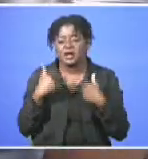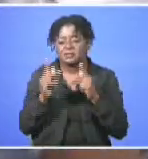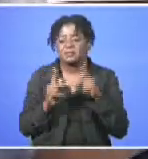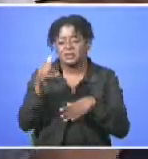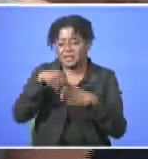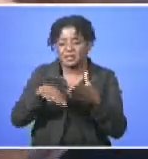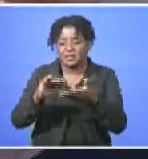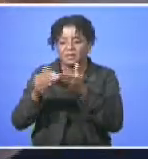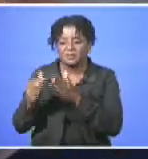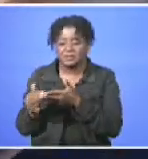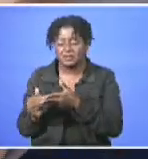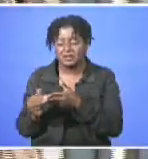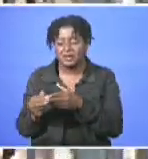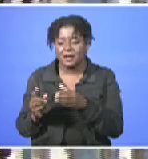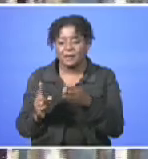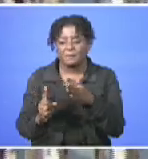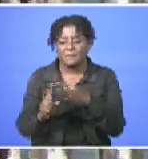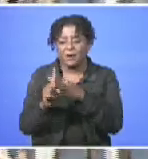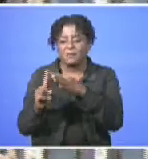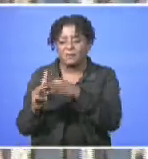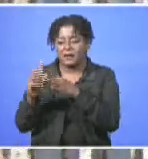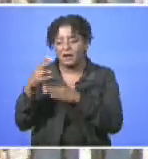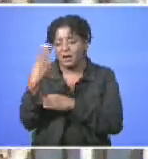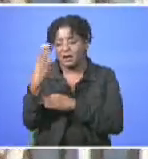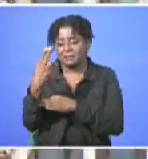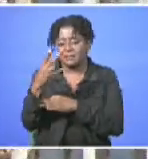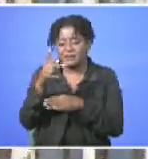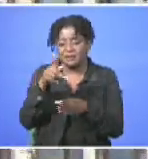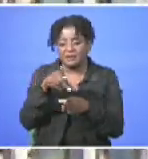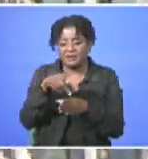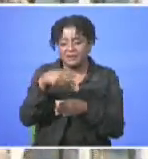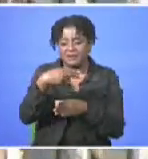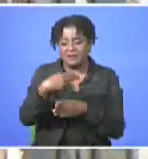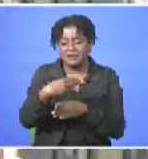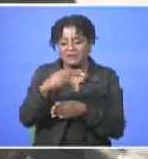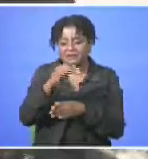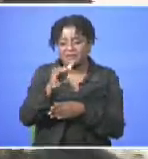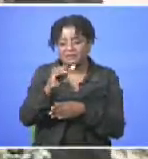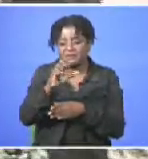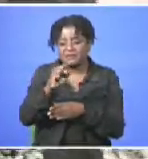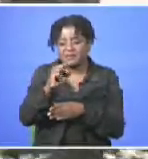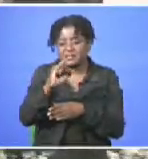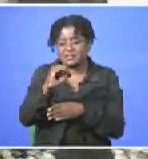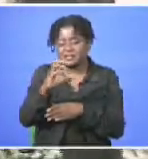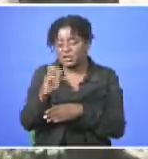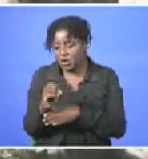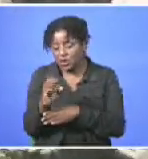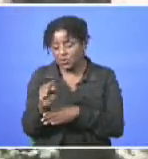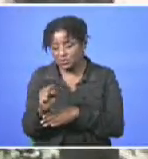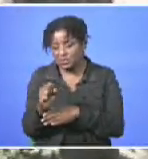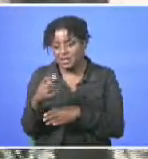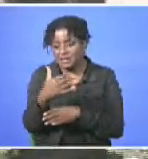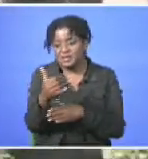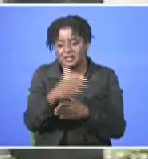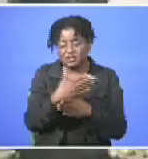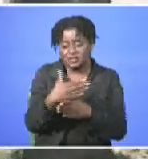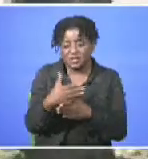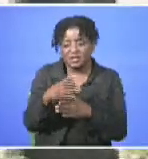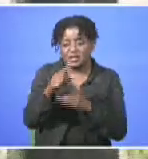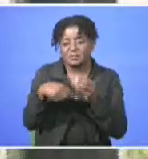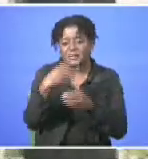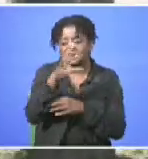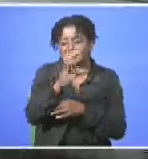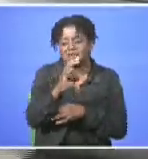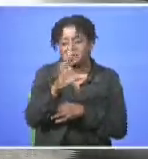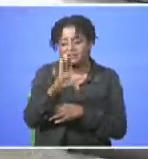call themselves Pop-Up Physios, visited the Bain and Grantstown community, where they distributed about 75 round bike lunches to children in